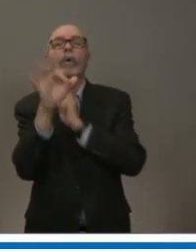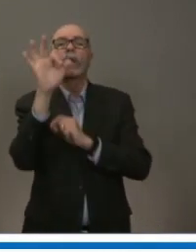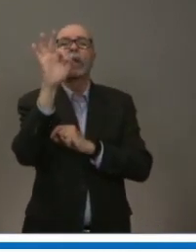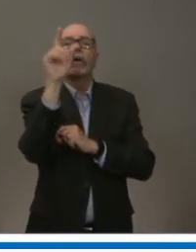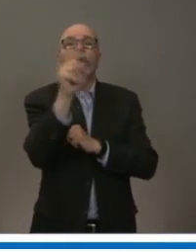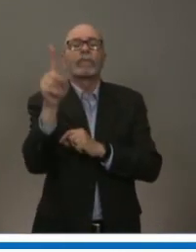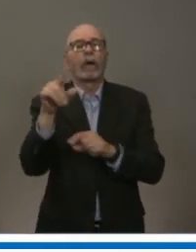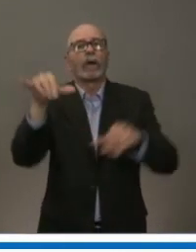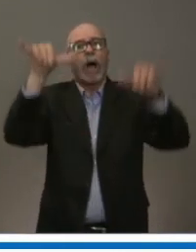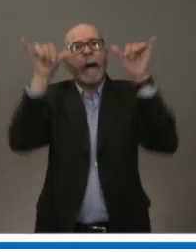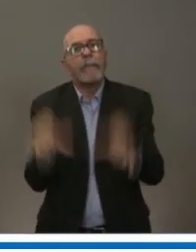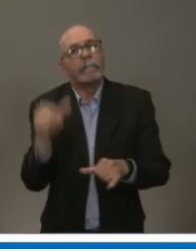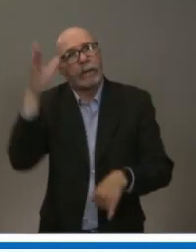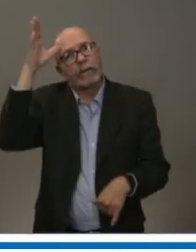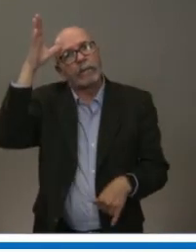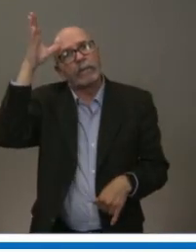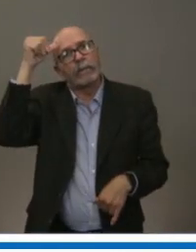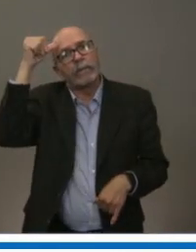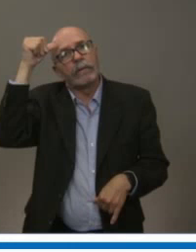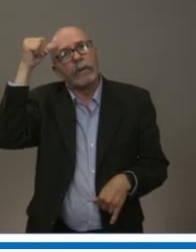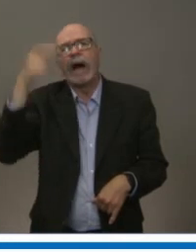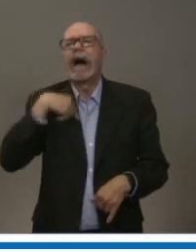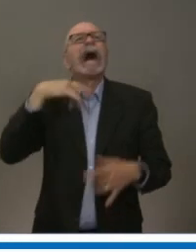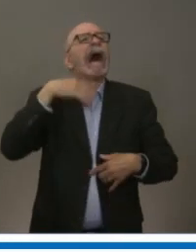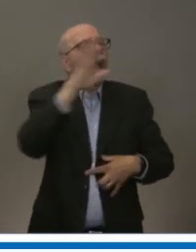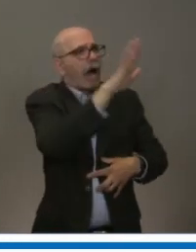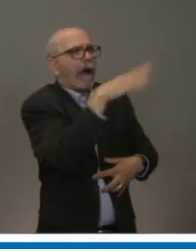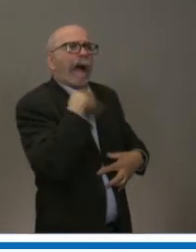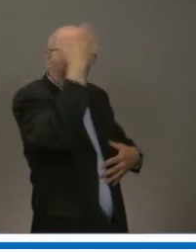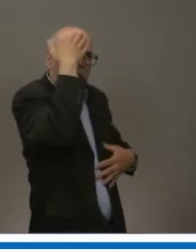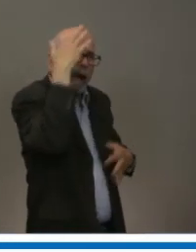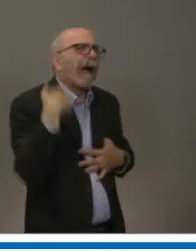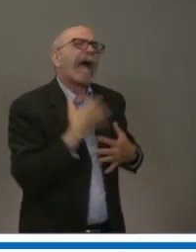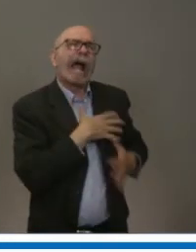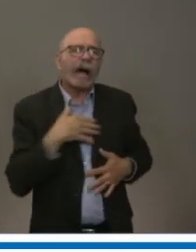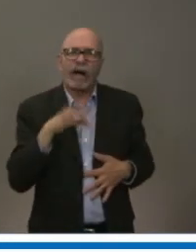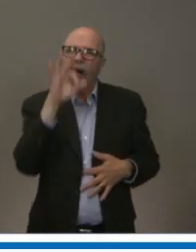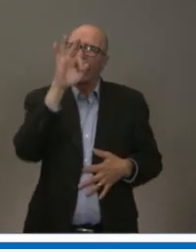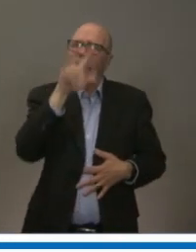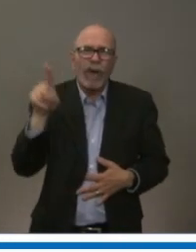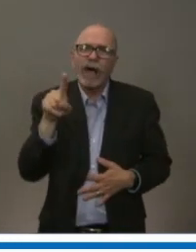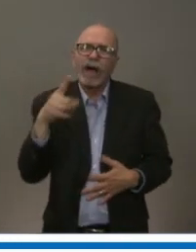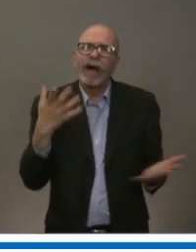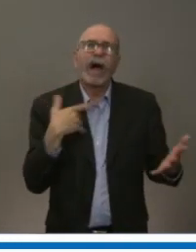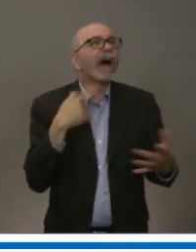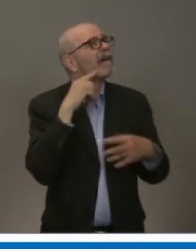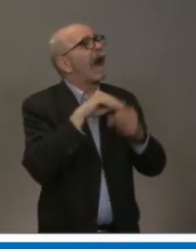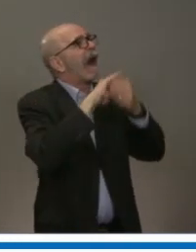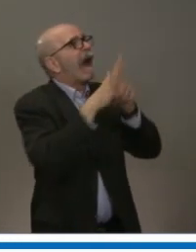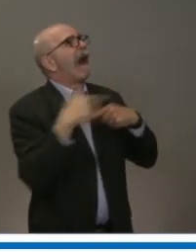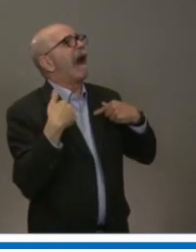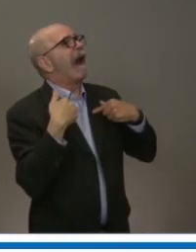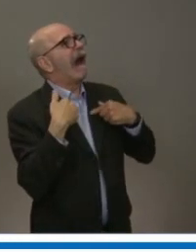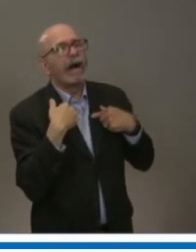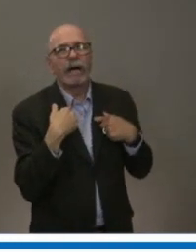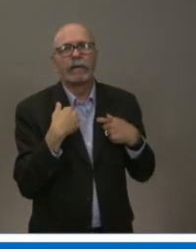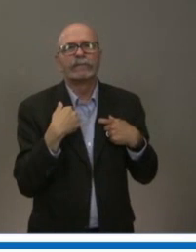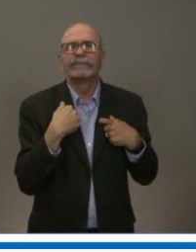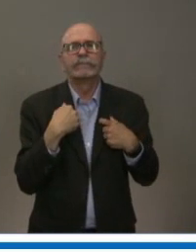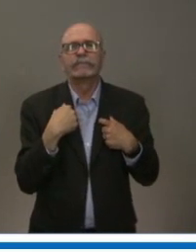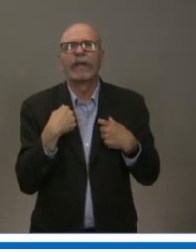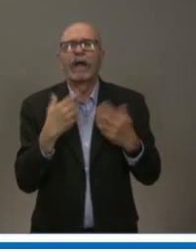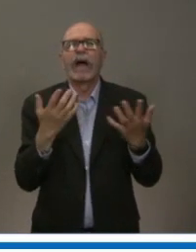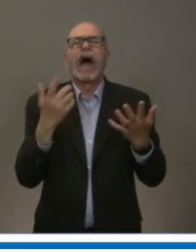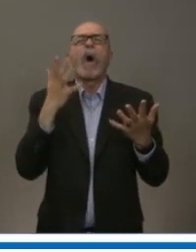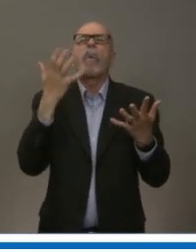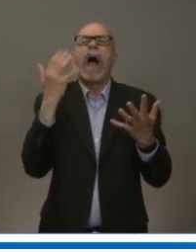have COVID symptoms, thinking that somehow if they say they have COVID, they're going to get faster attention from 911. And then